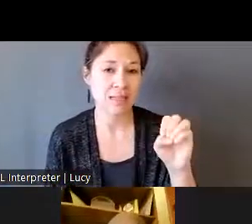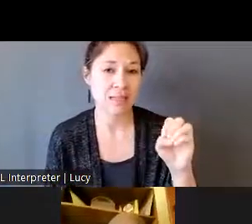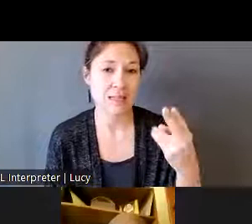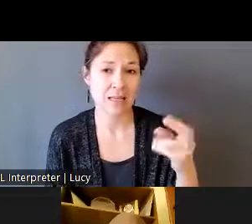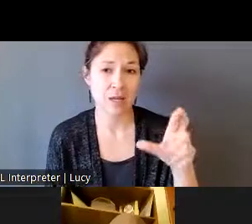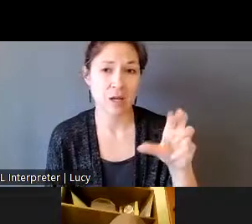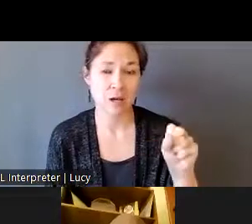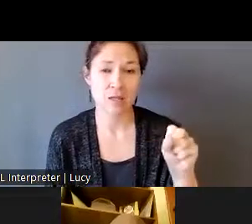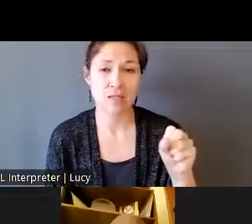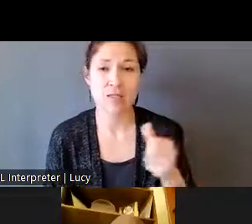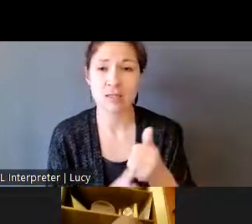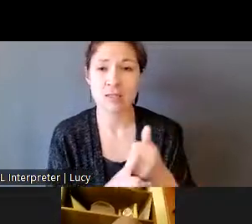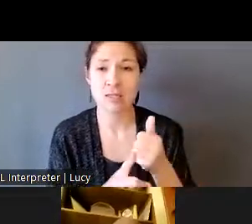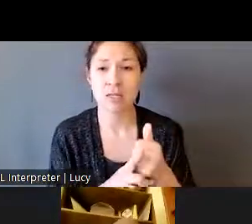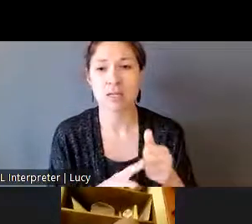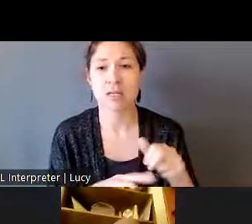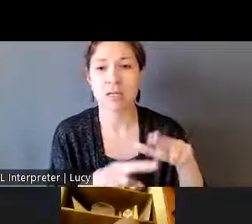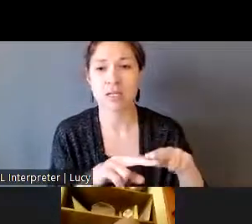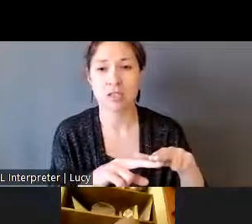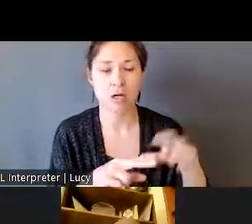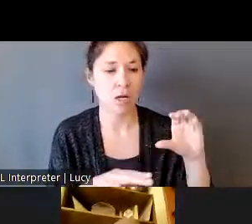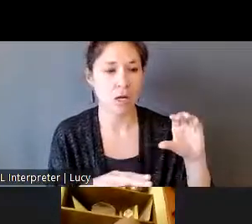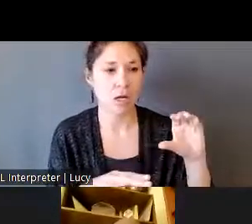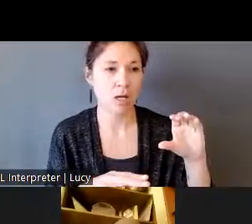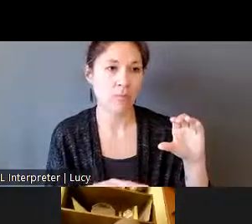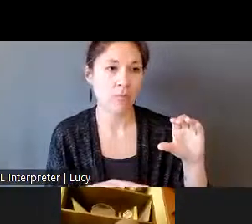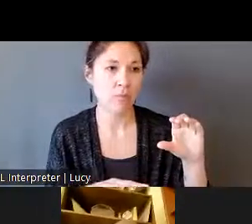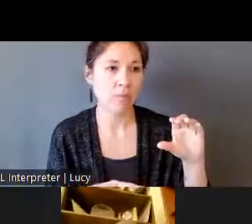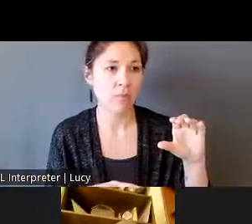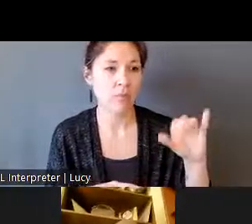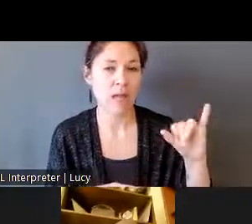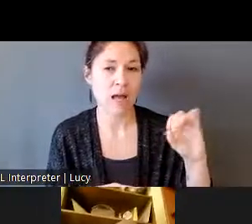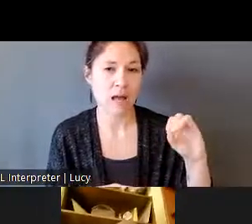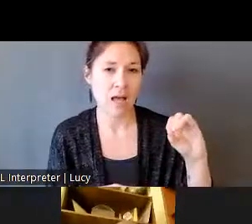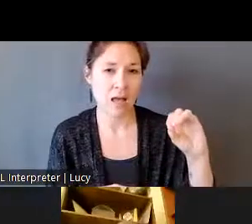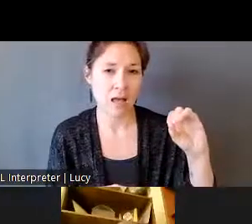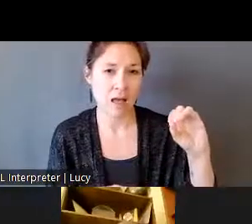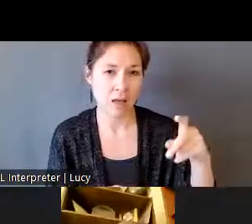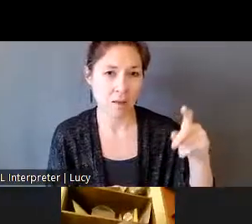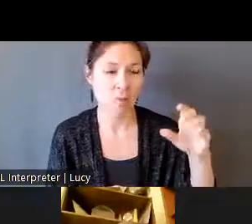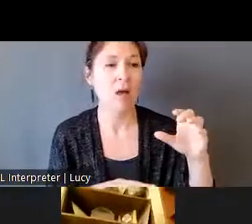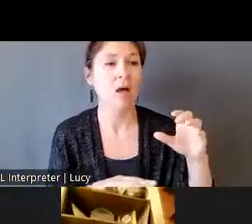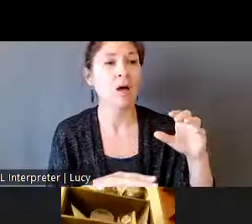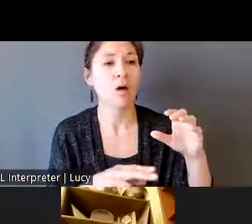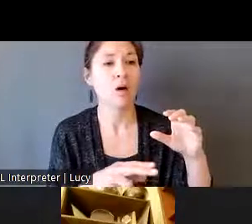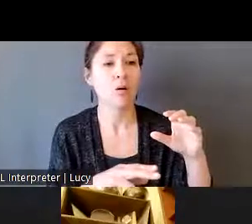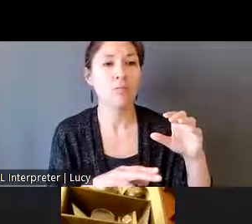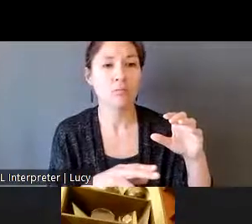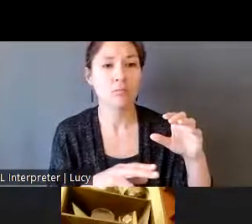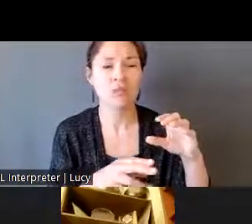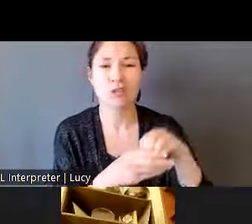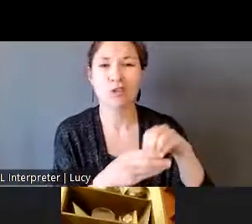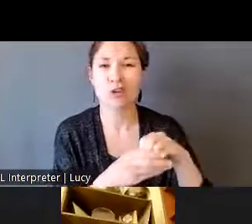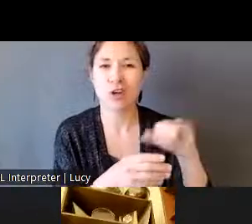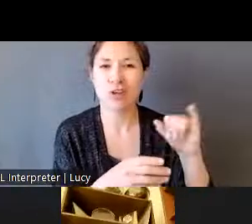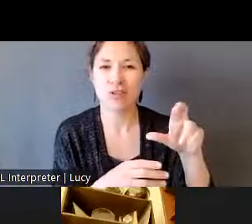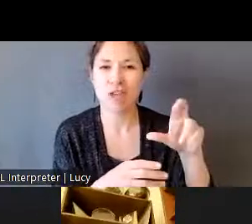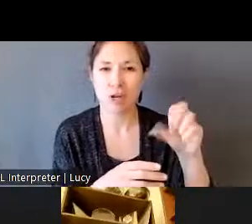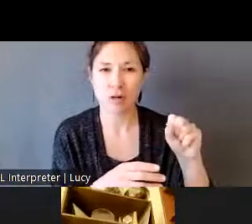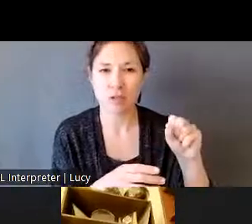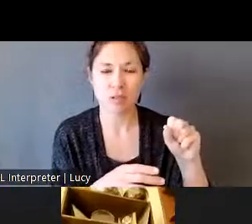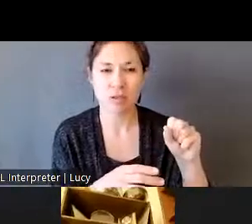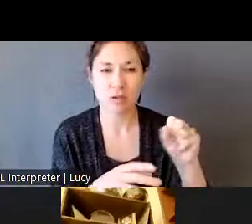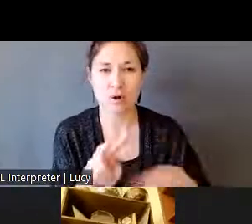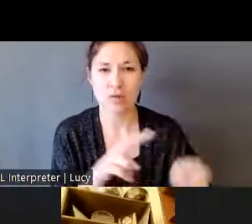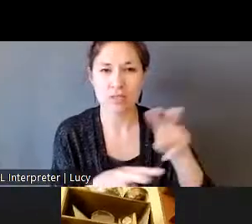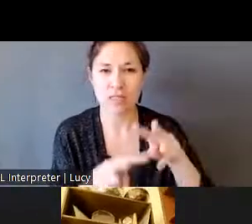of the IOP Internal Affairs Oversight Panel, and Commissioner Peter Alvarez, who also